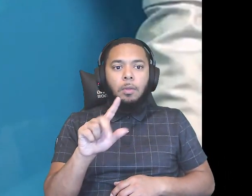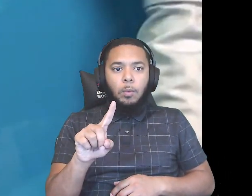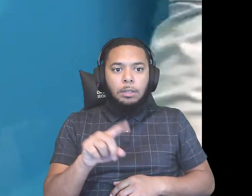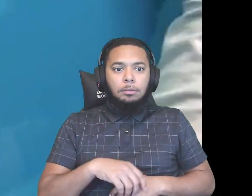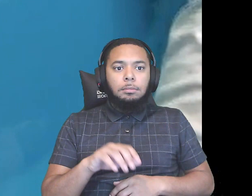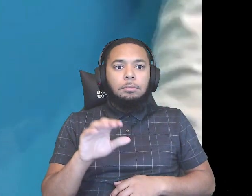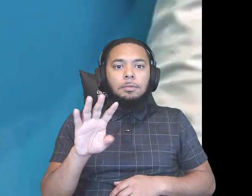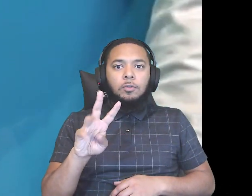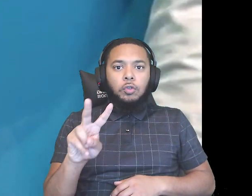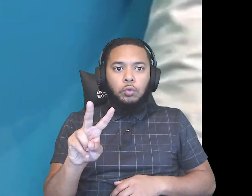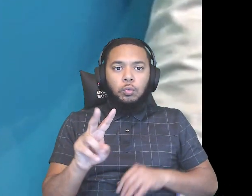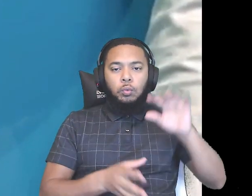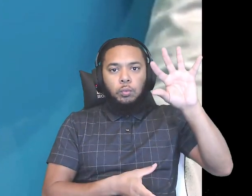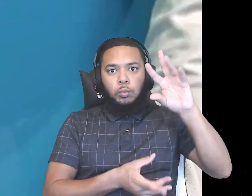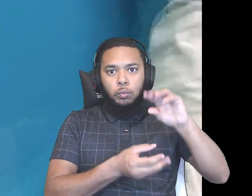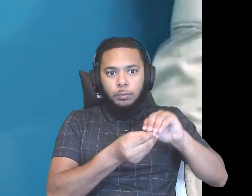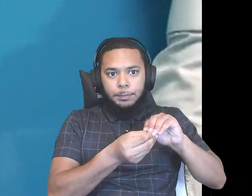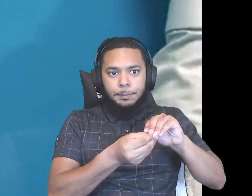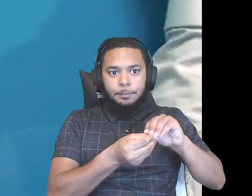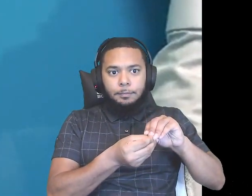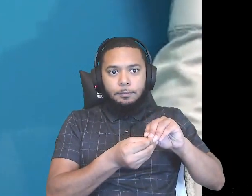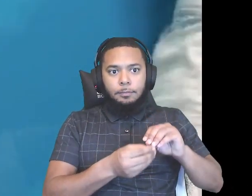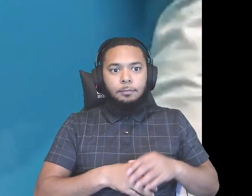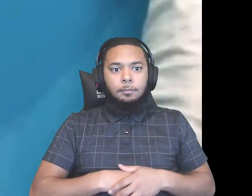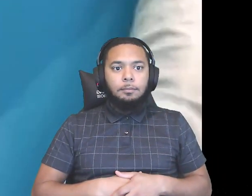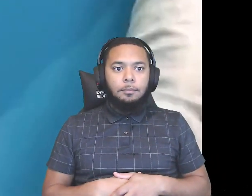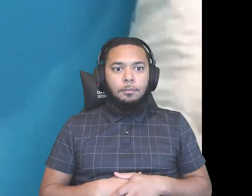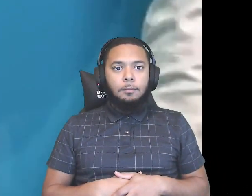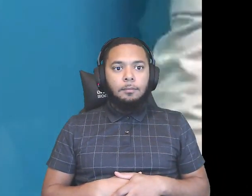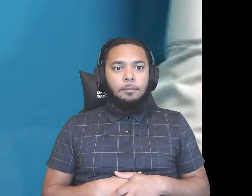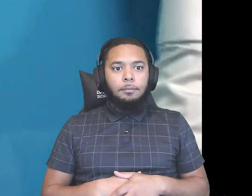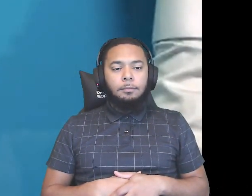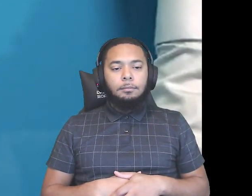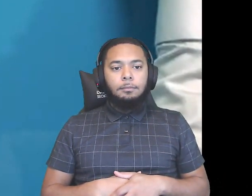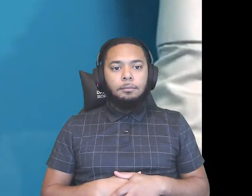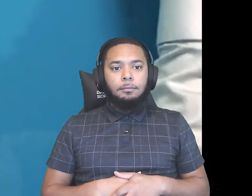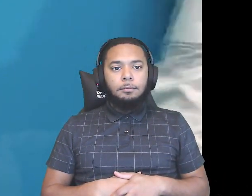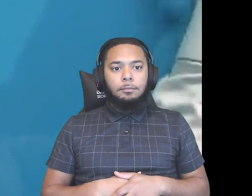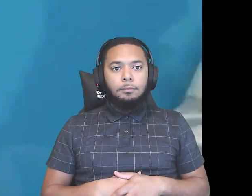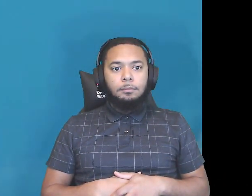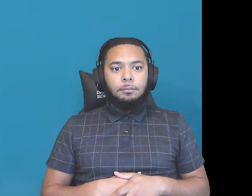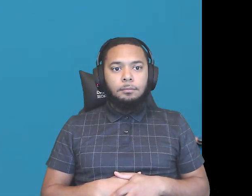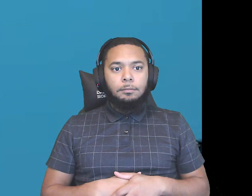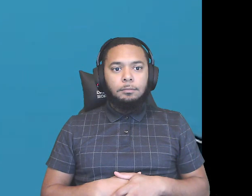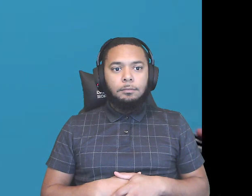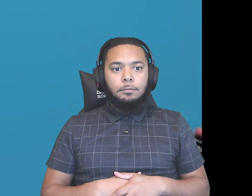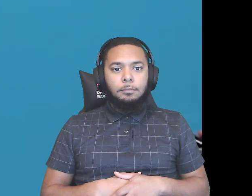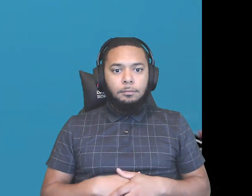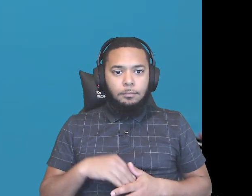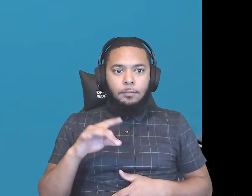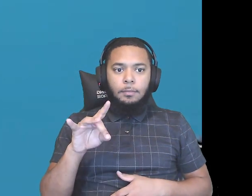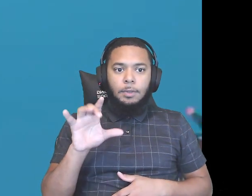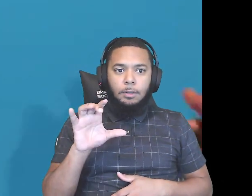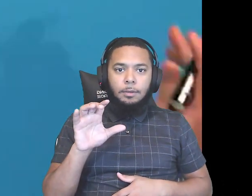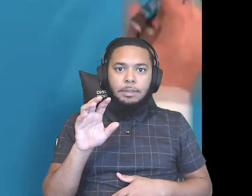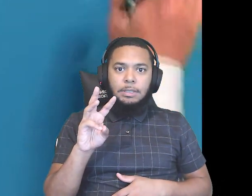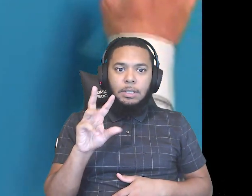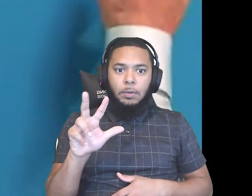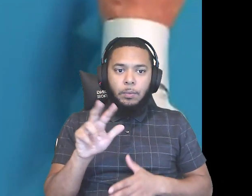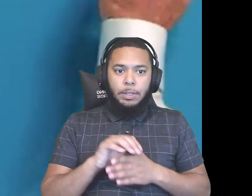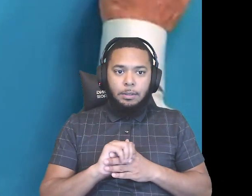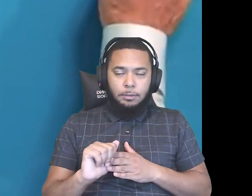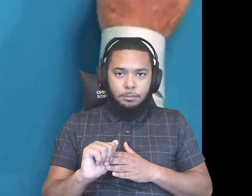So add all these up 12 and 16. There we go. 863.